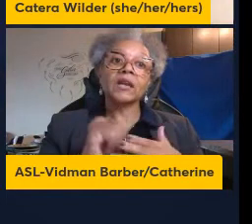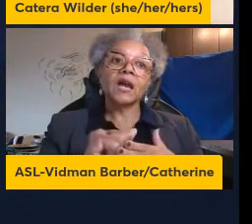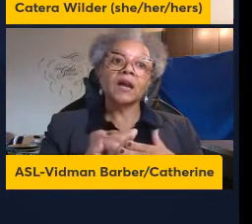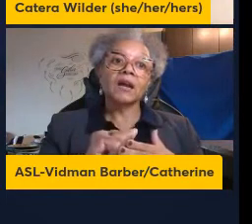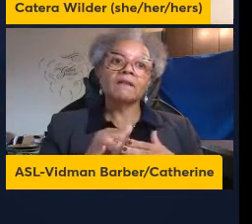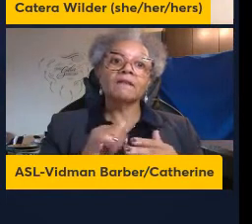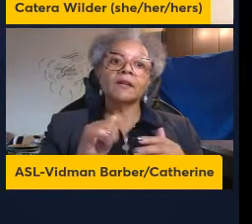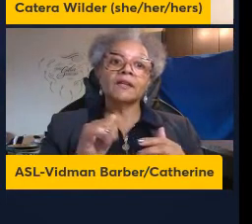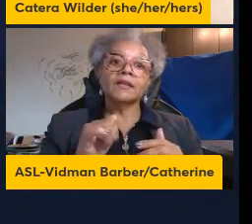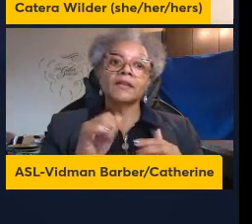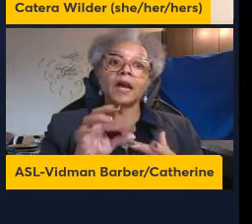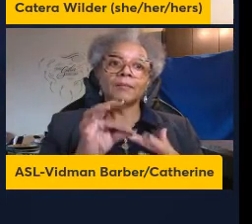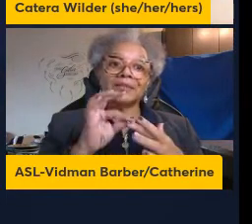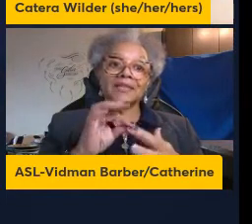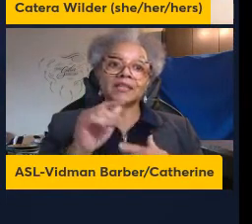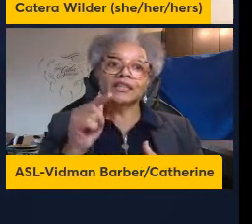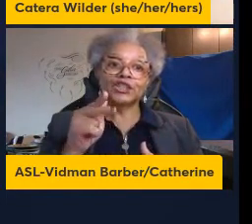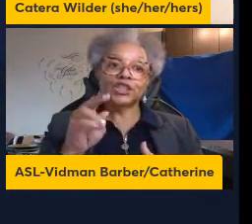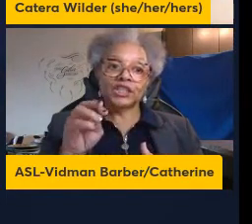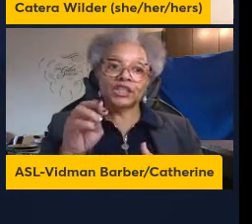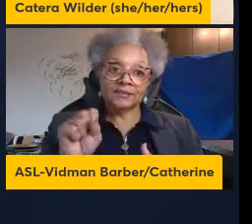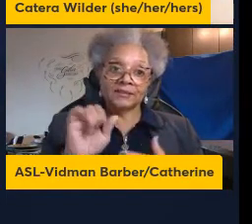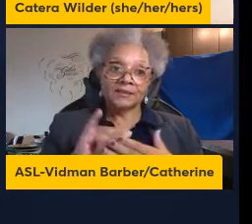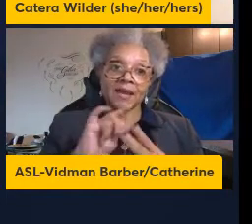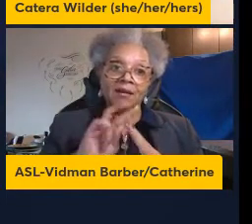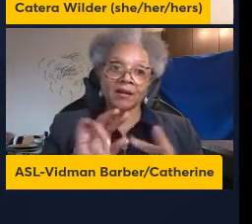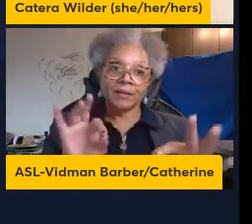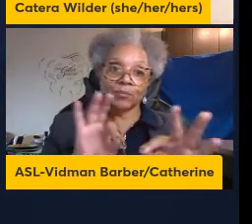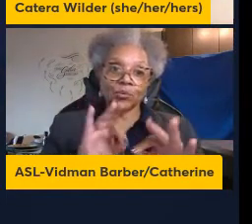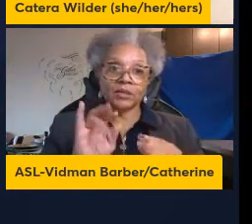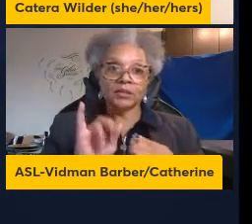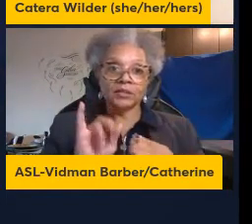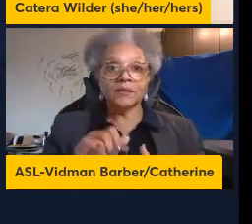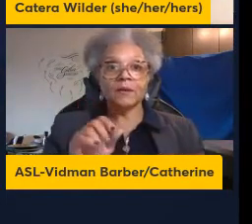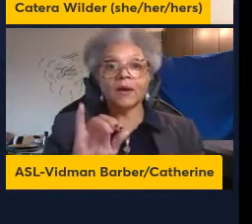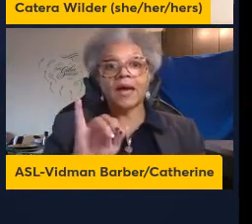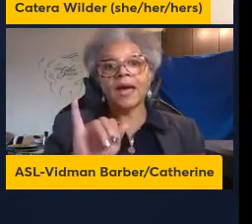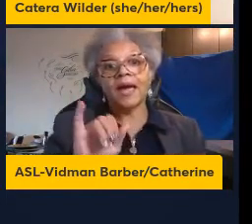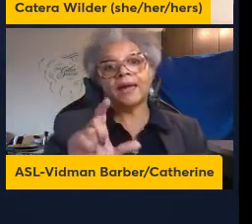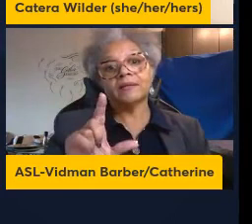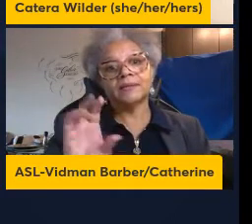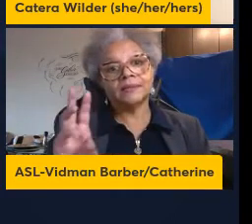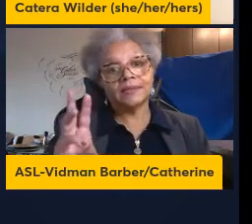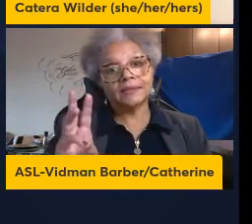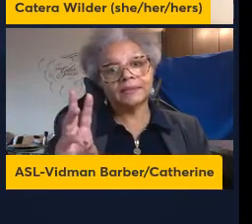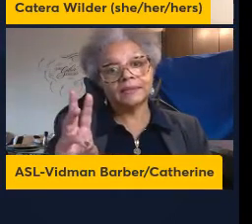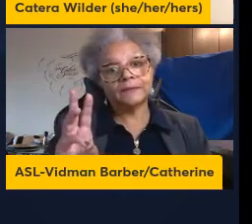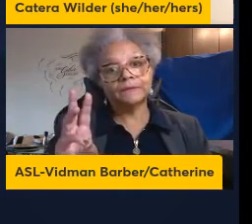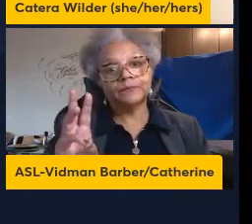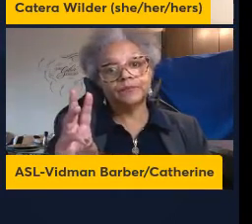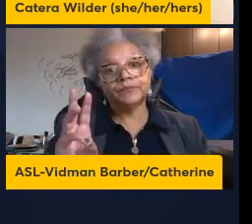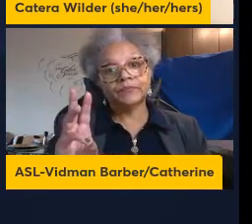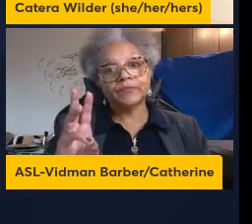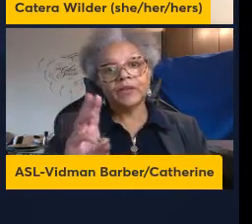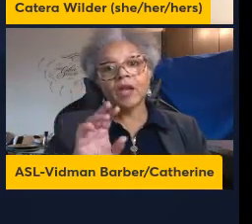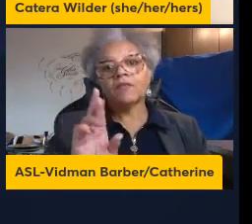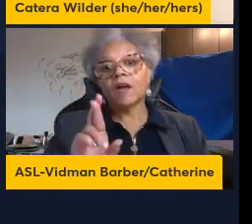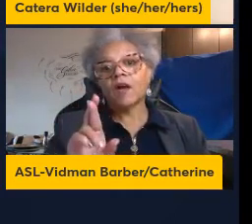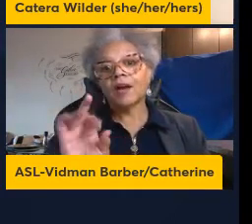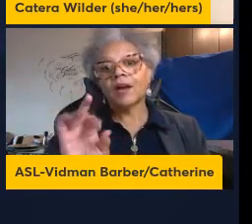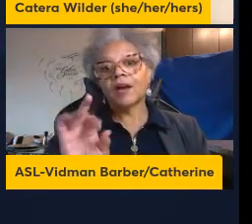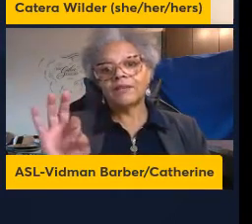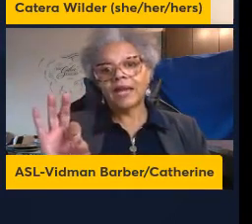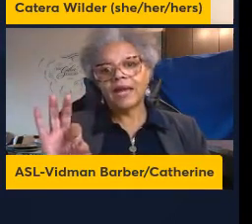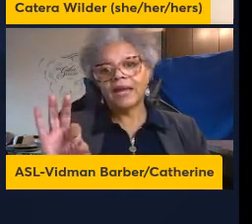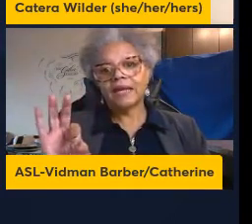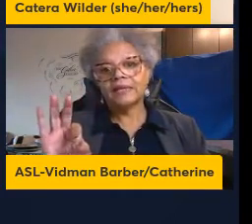were seen to be important. So IL-6, especially when we have in this IRF9 mutant, it